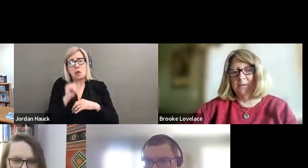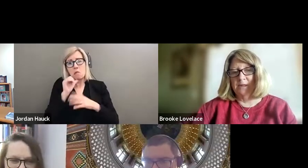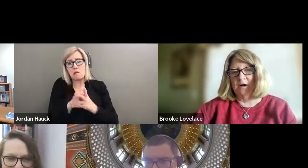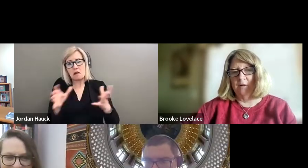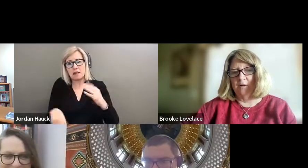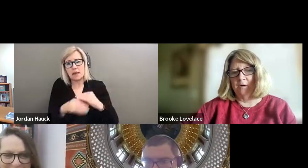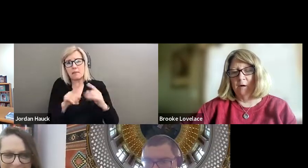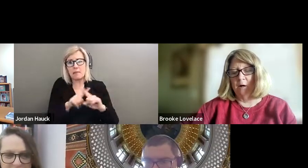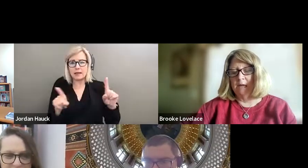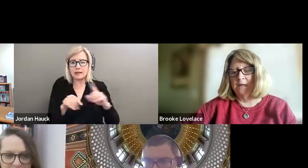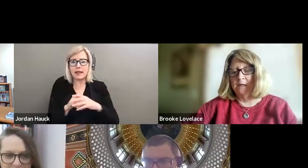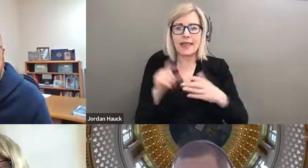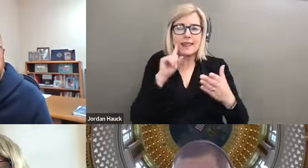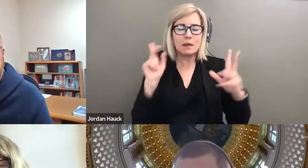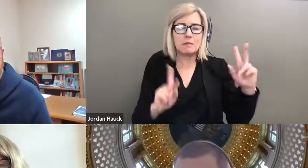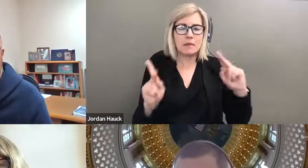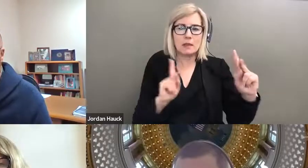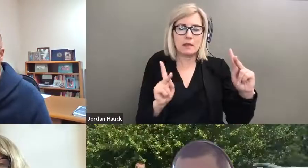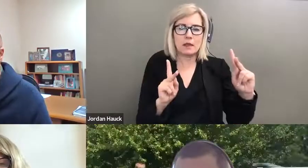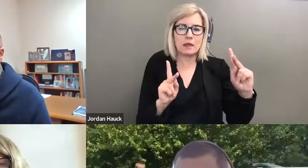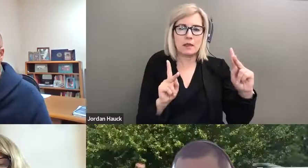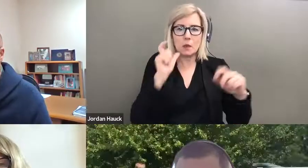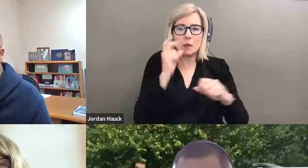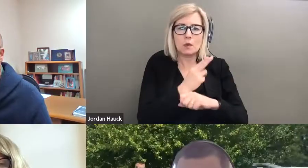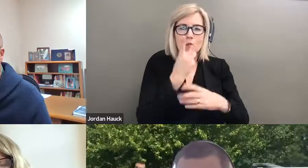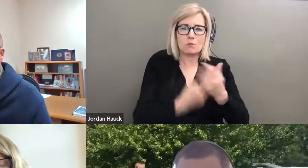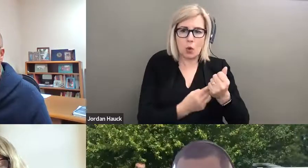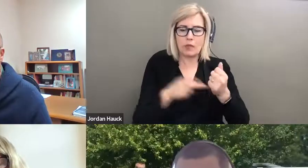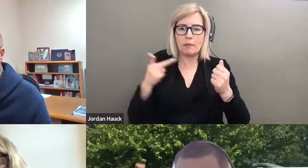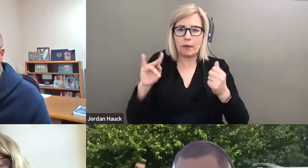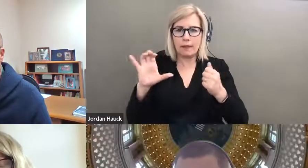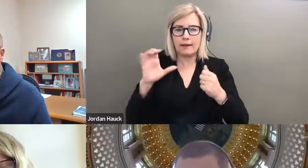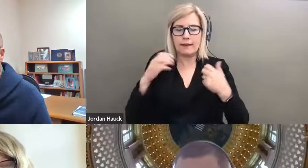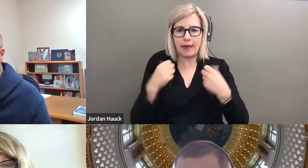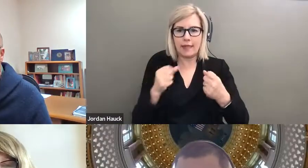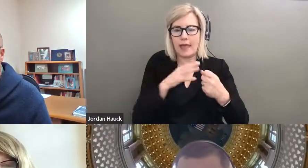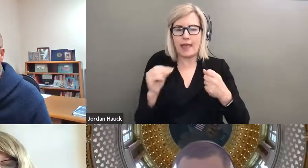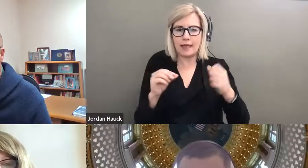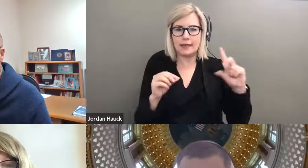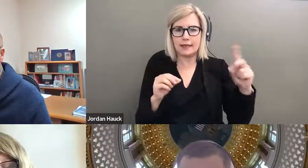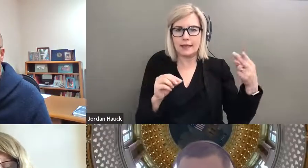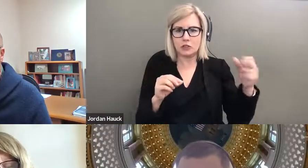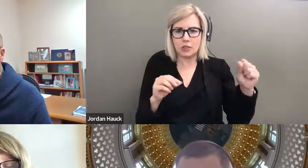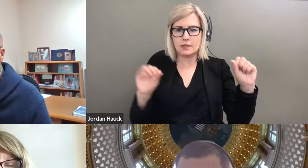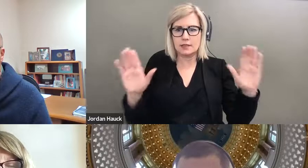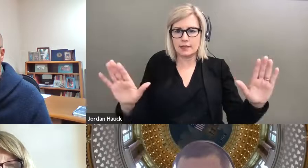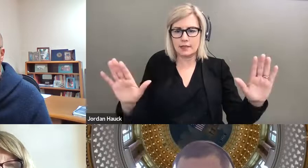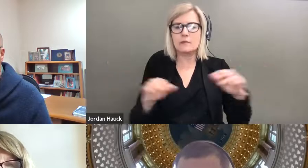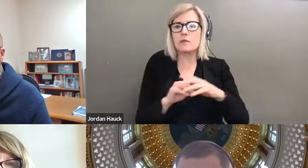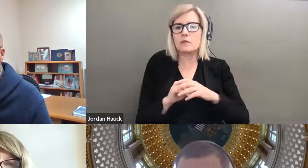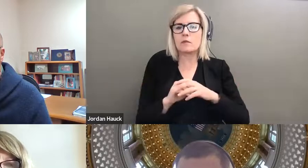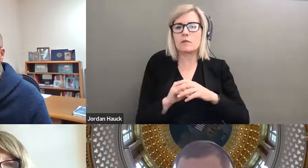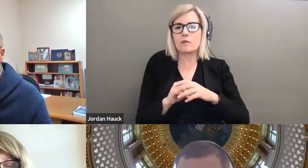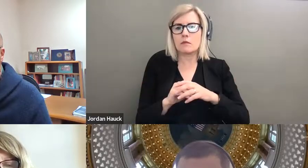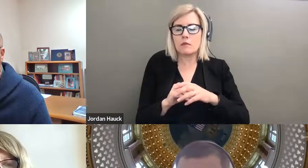as people that are, you know, are in that do use both public health and Department of Human Services, this isn't really going